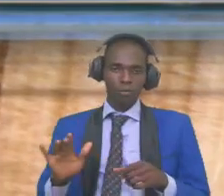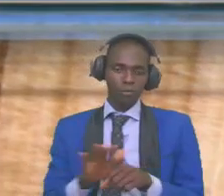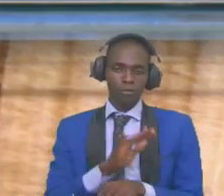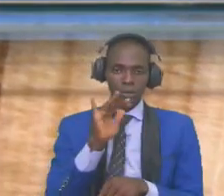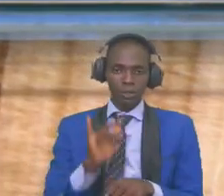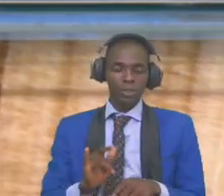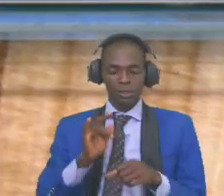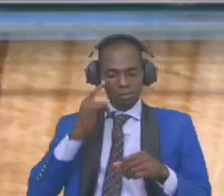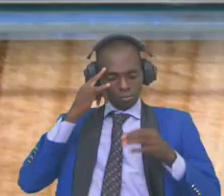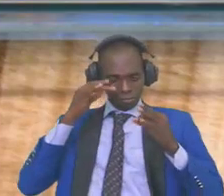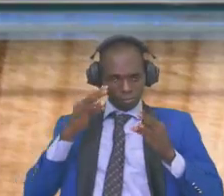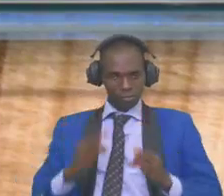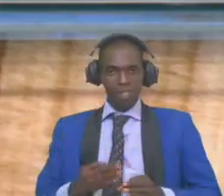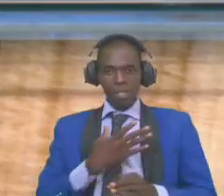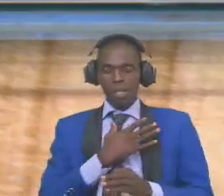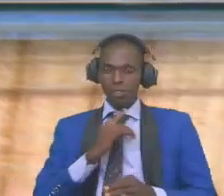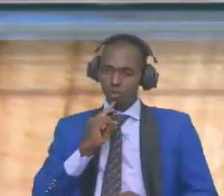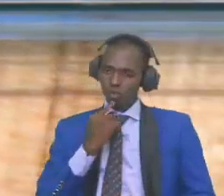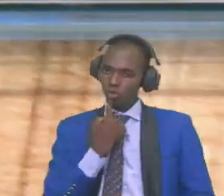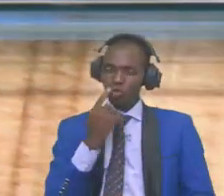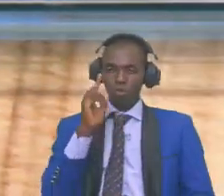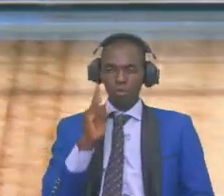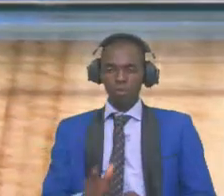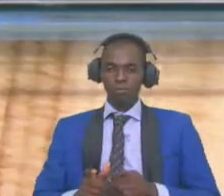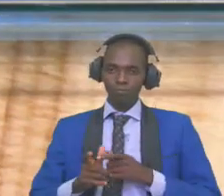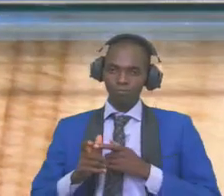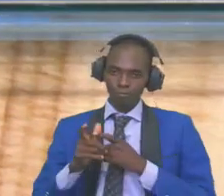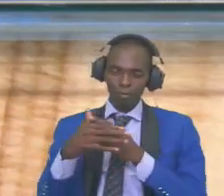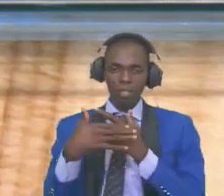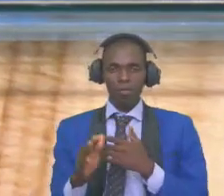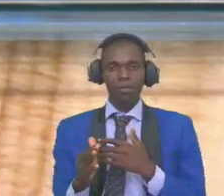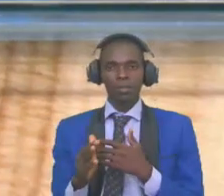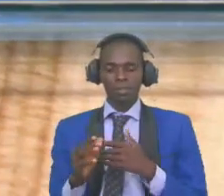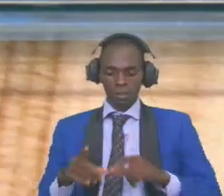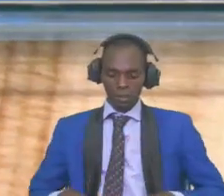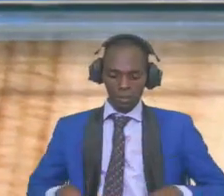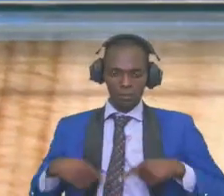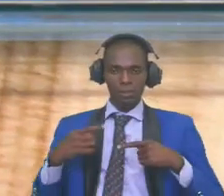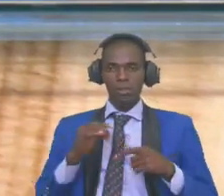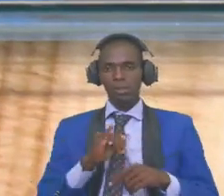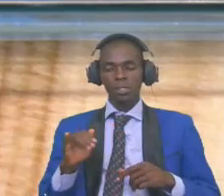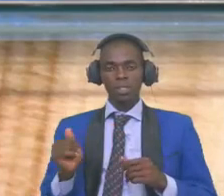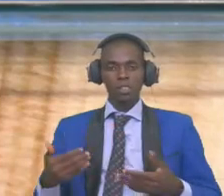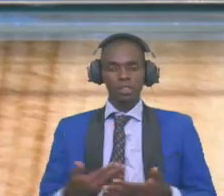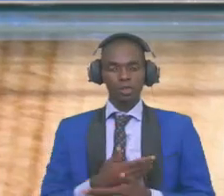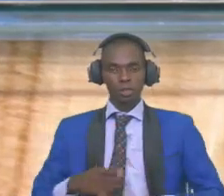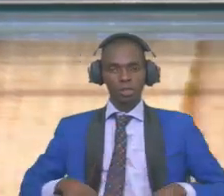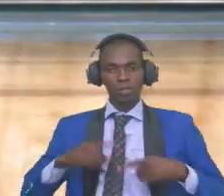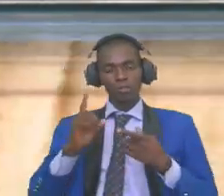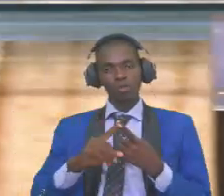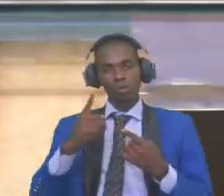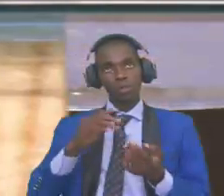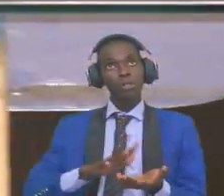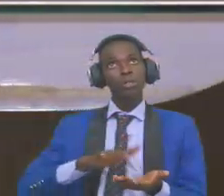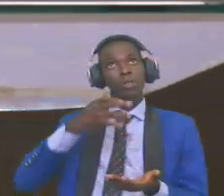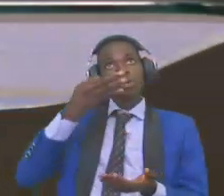diligently pursue your living new life to the glory of God. That's